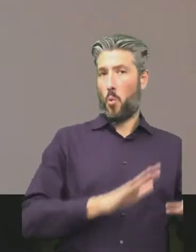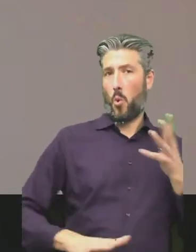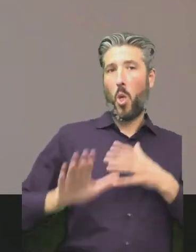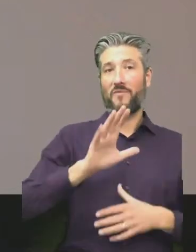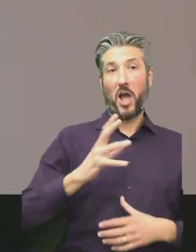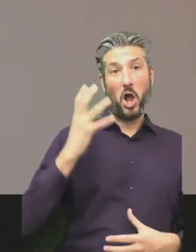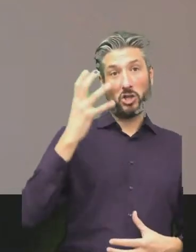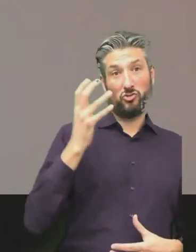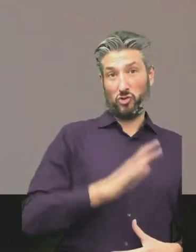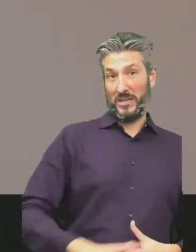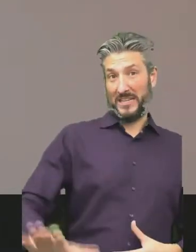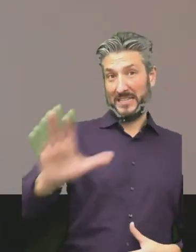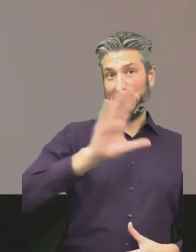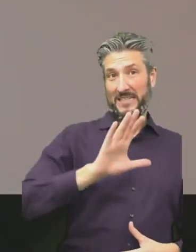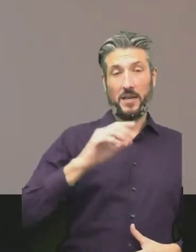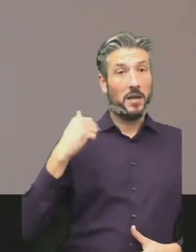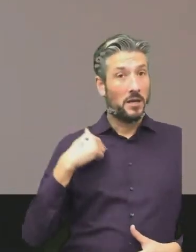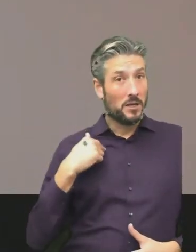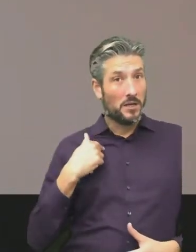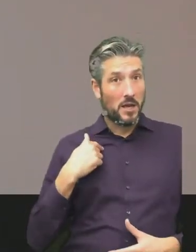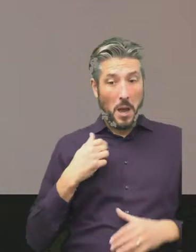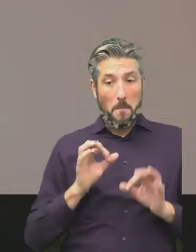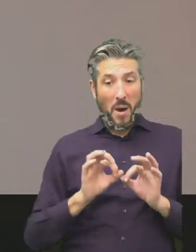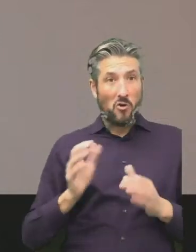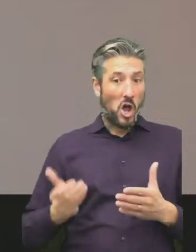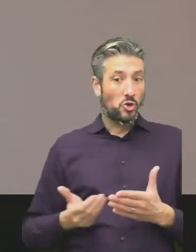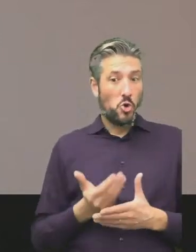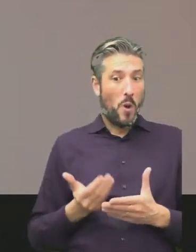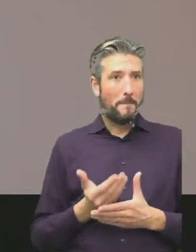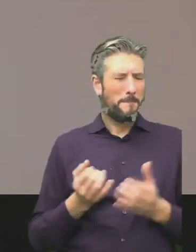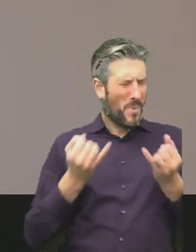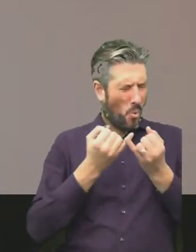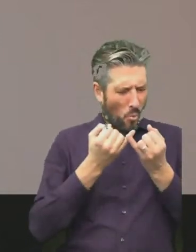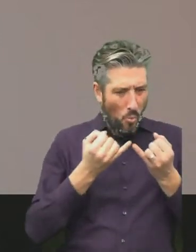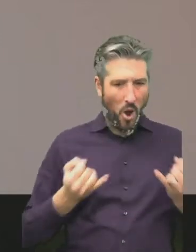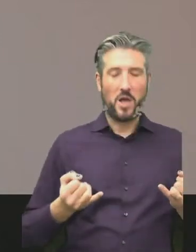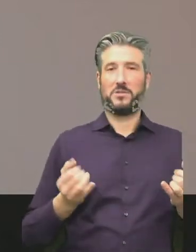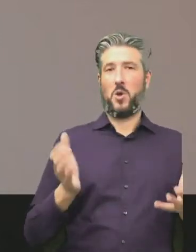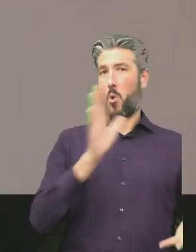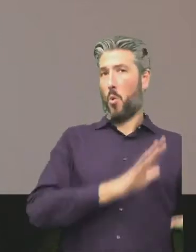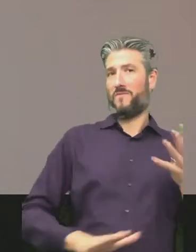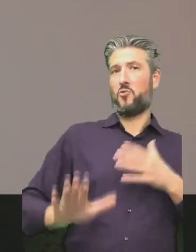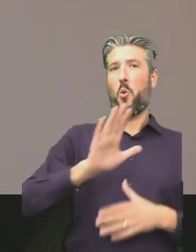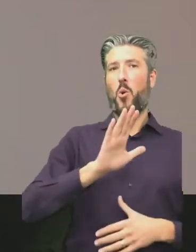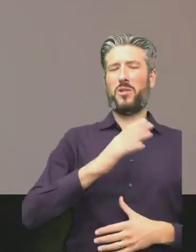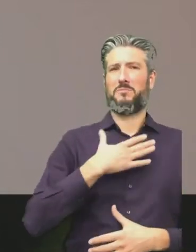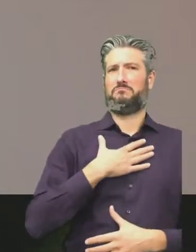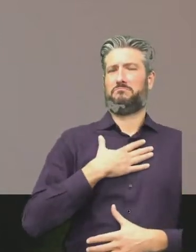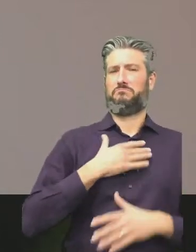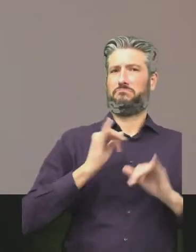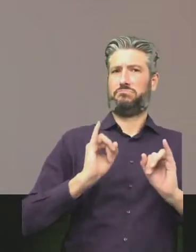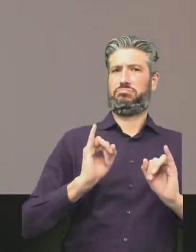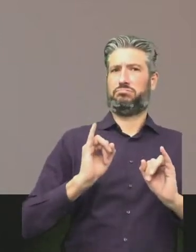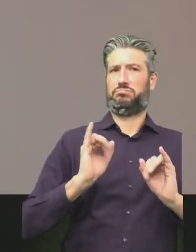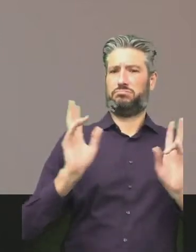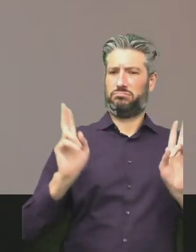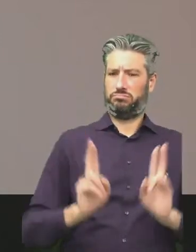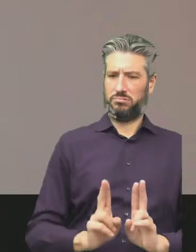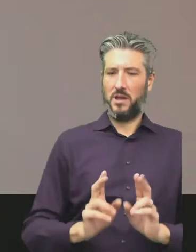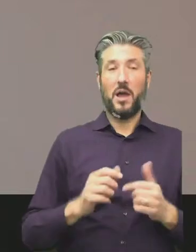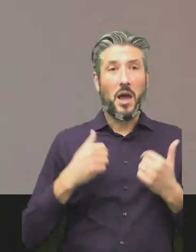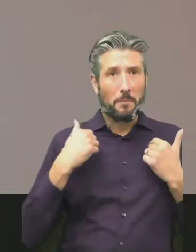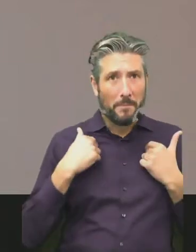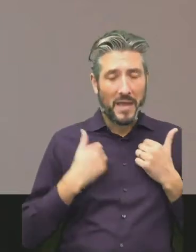the lowest recycling rate nationally at only 17%, which as a proud and environmentally conscious Londoner, I'm